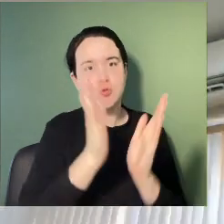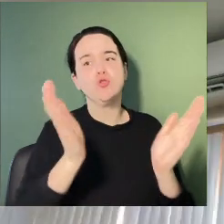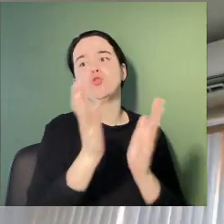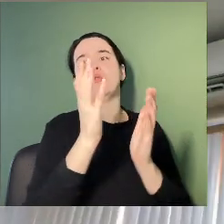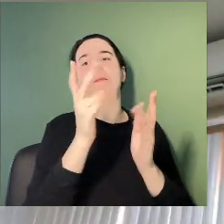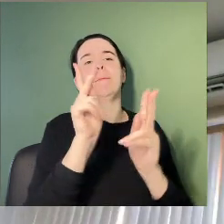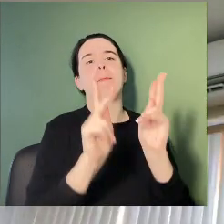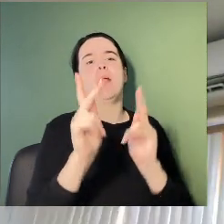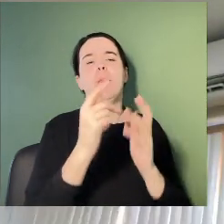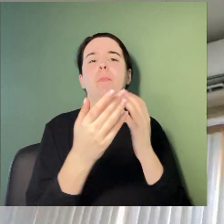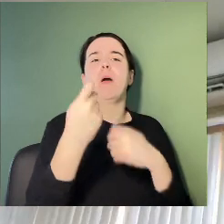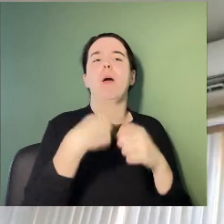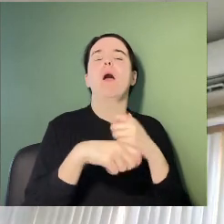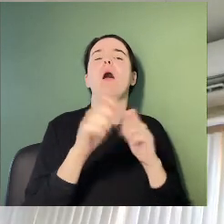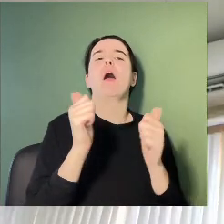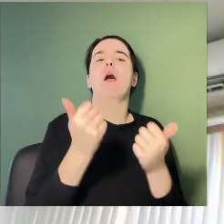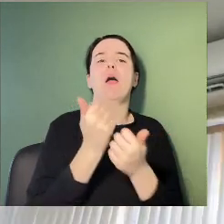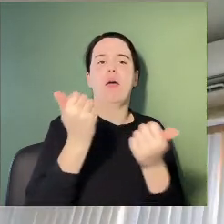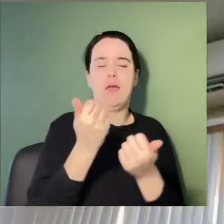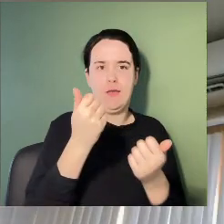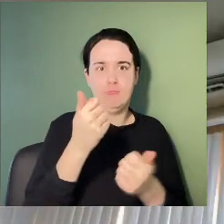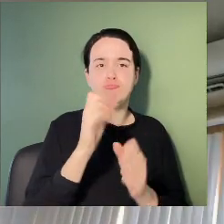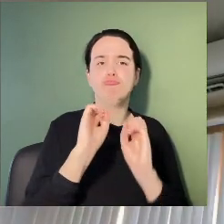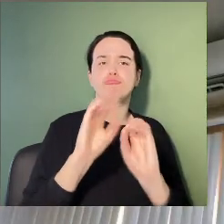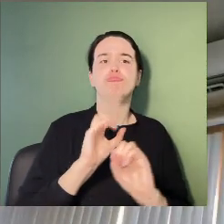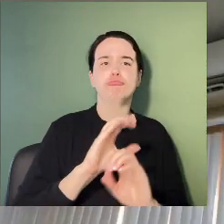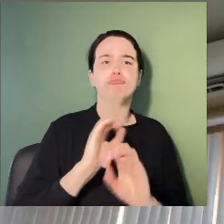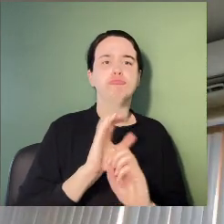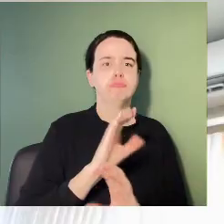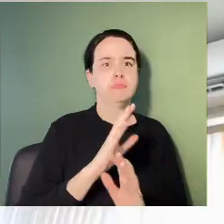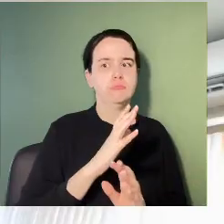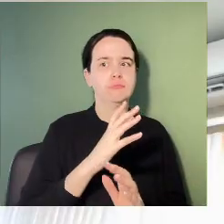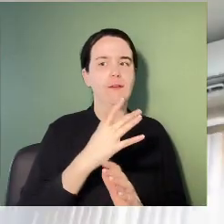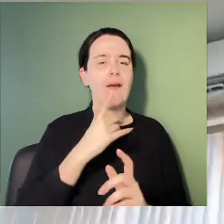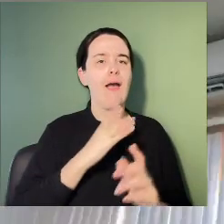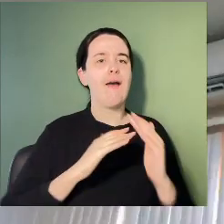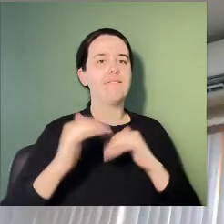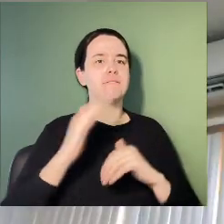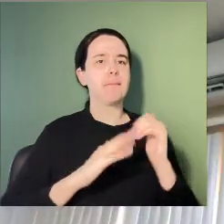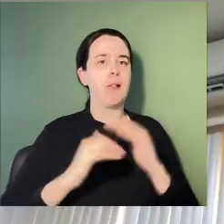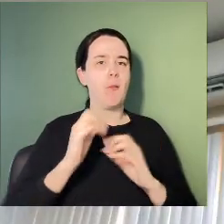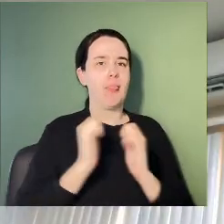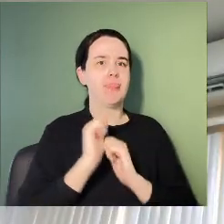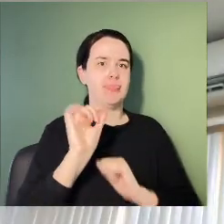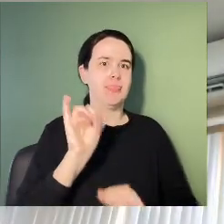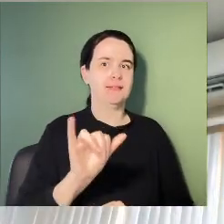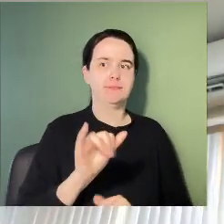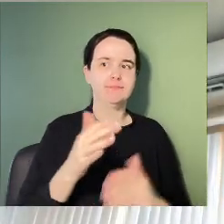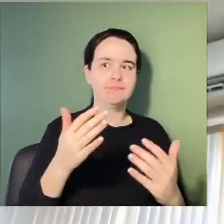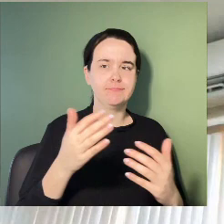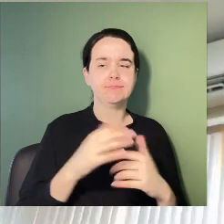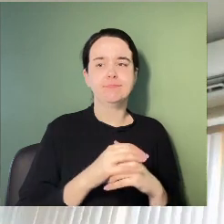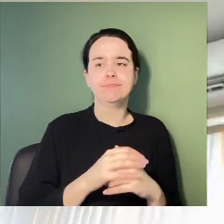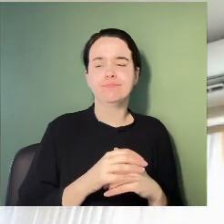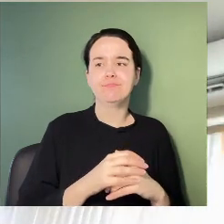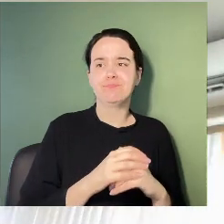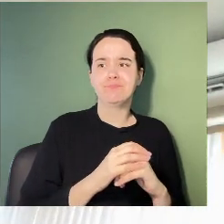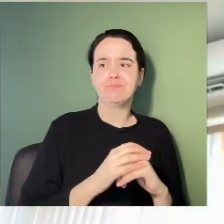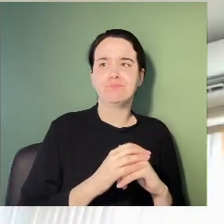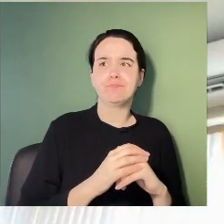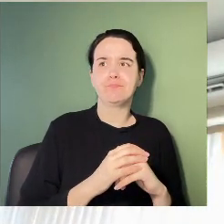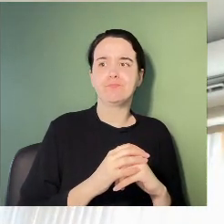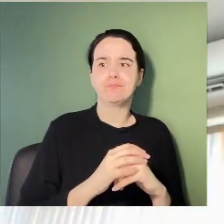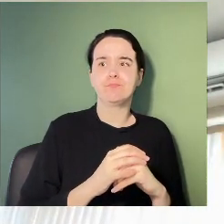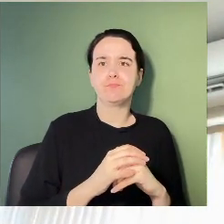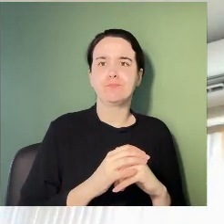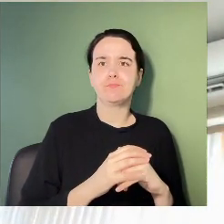board. But yeah, it is very niche. Yeah, so I would like to contribute to what Robin